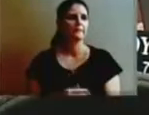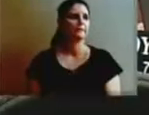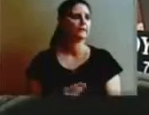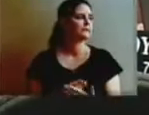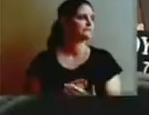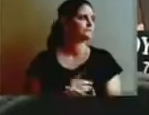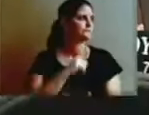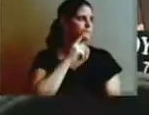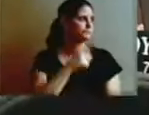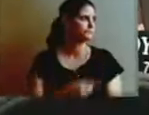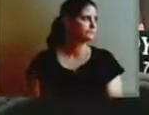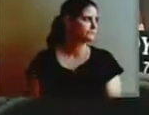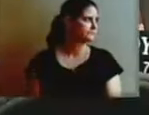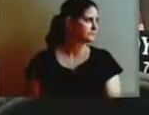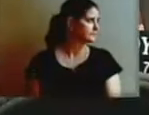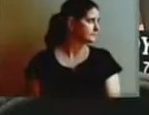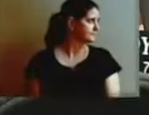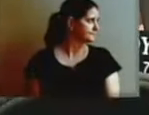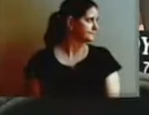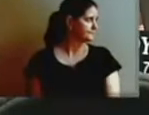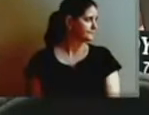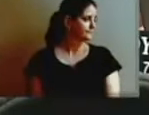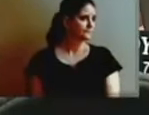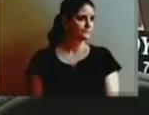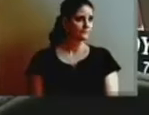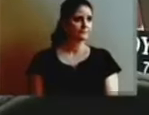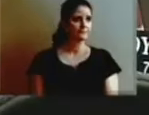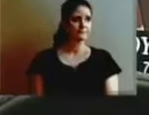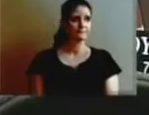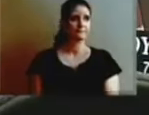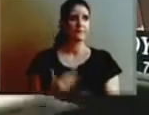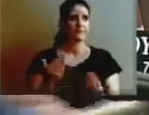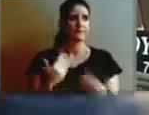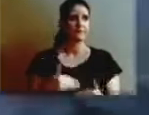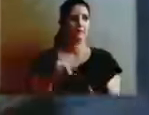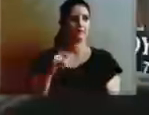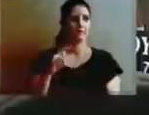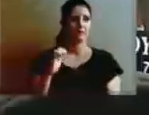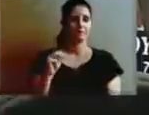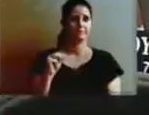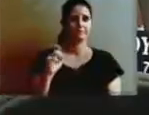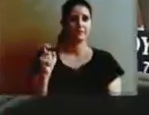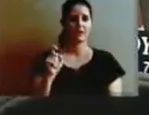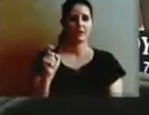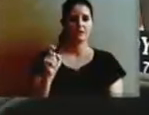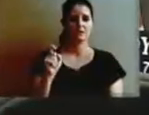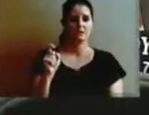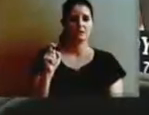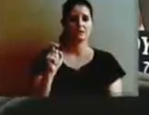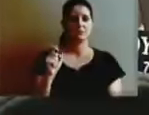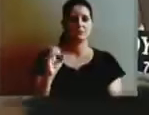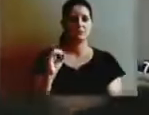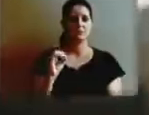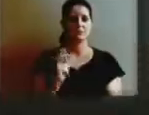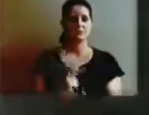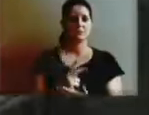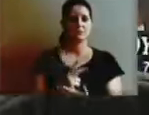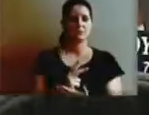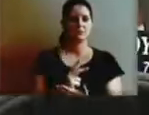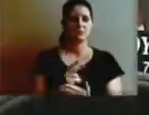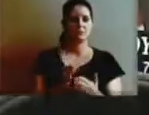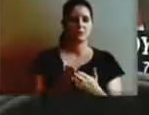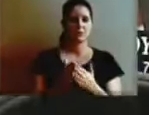Absolutely, thank you. Thank you. The next item, Ms. Duncan, that you pulled down was X, approval of request to name the new media center at Coral